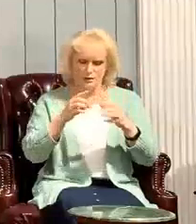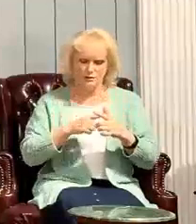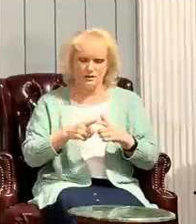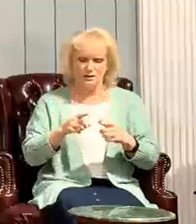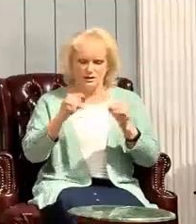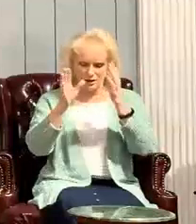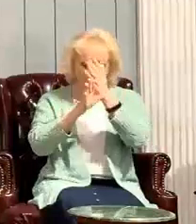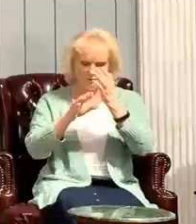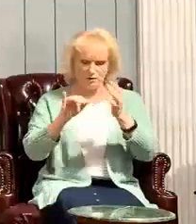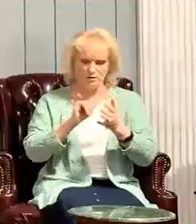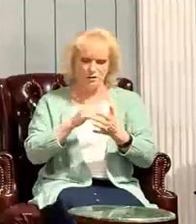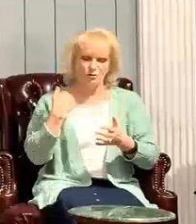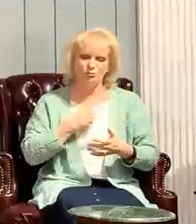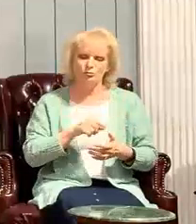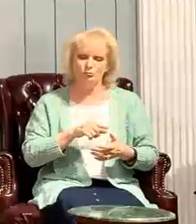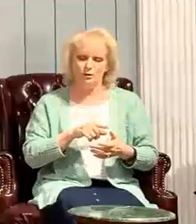Heavenly Father, that we would